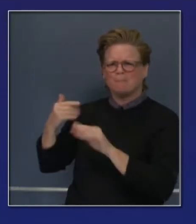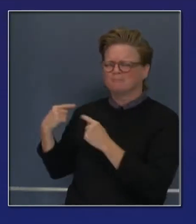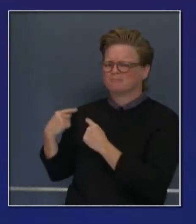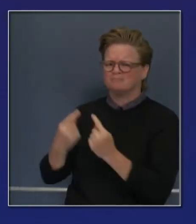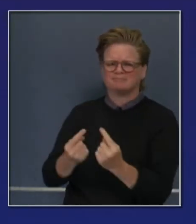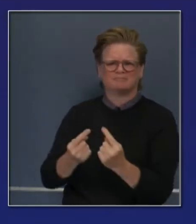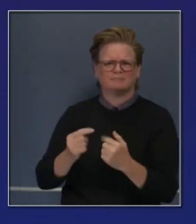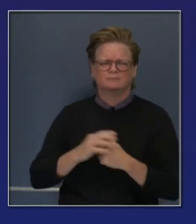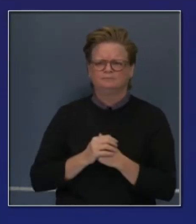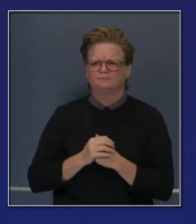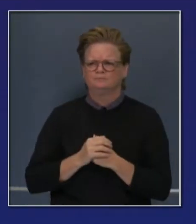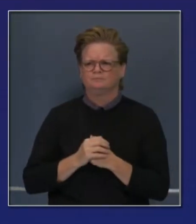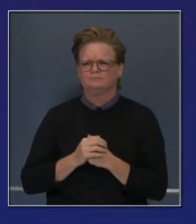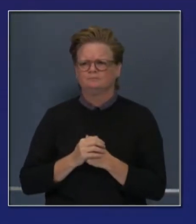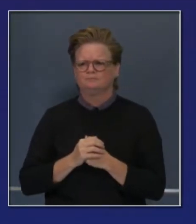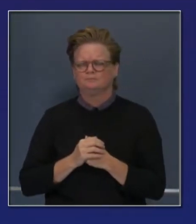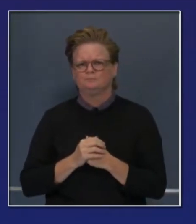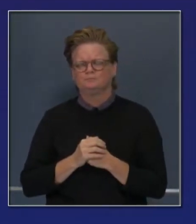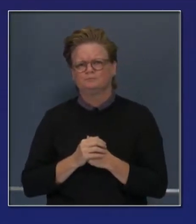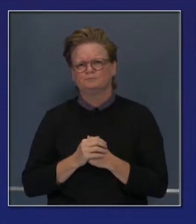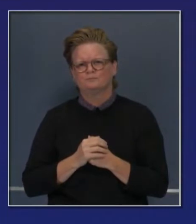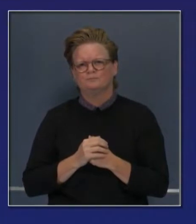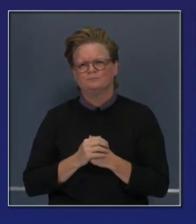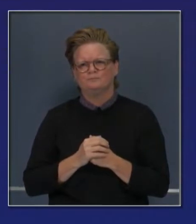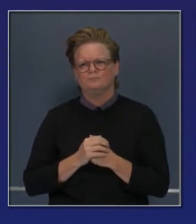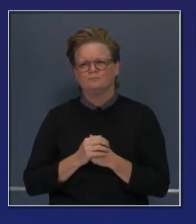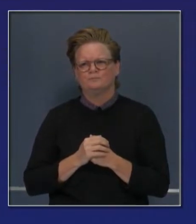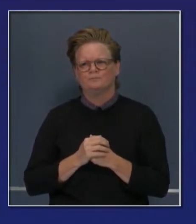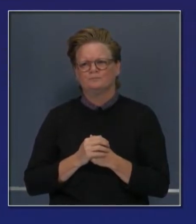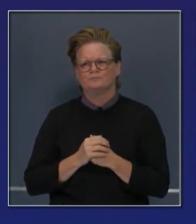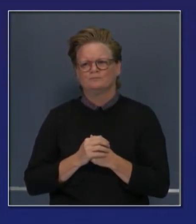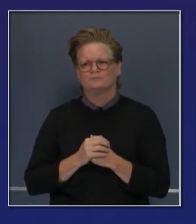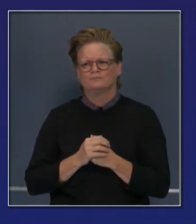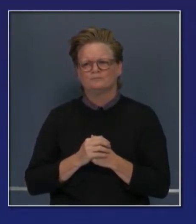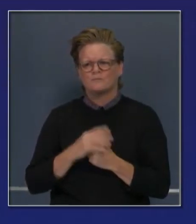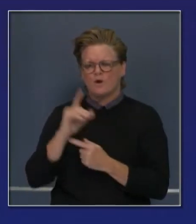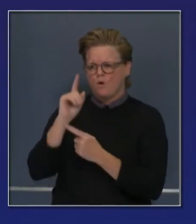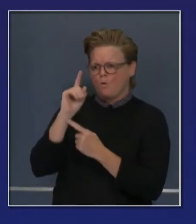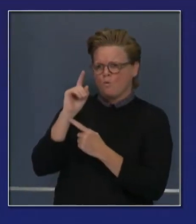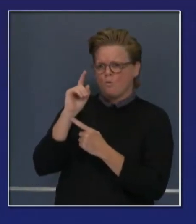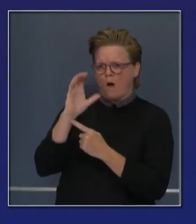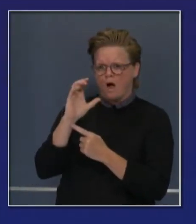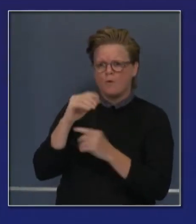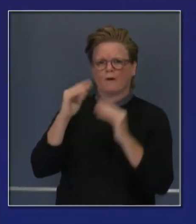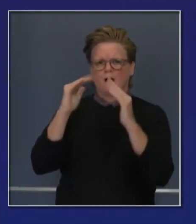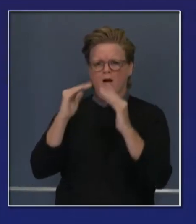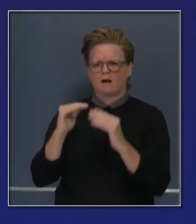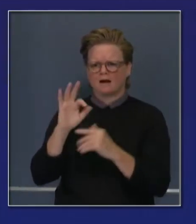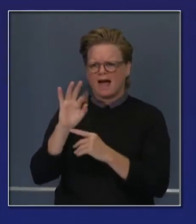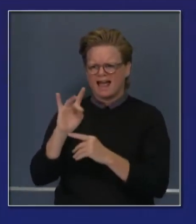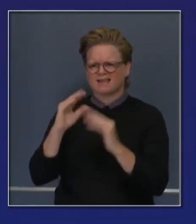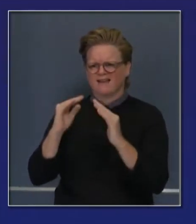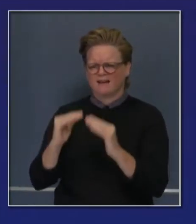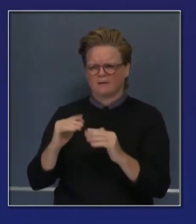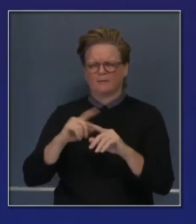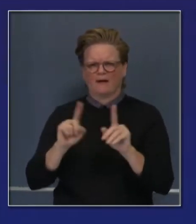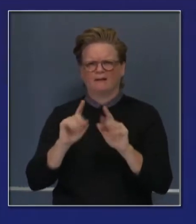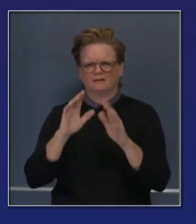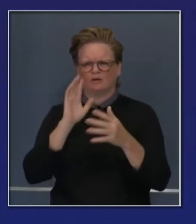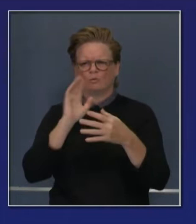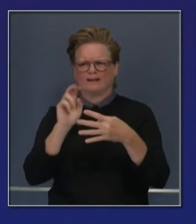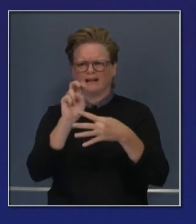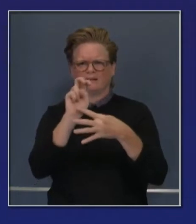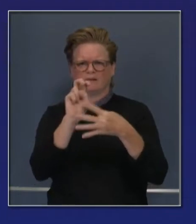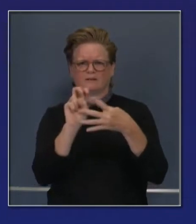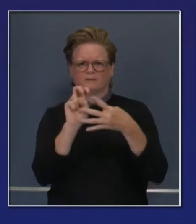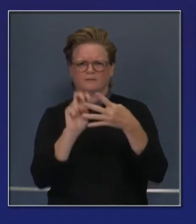we had for a 14-day period, 98. So that's what the 7 represents. We just want more specificity, looking at daily rates, not